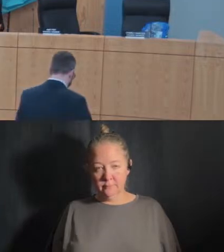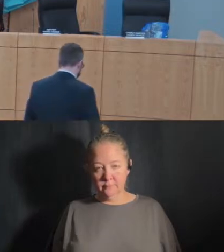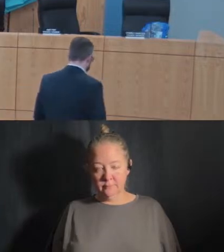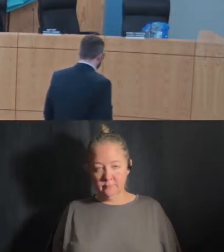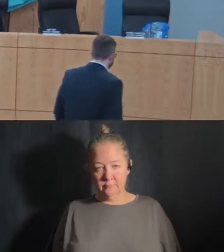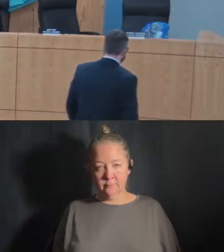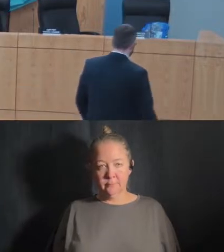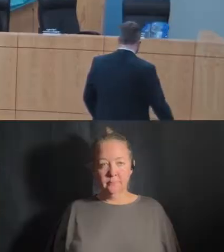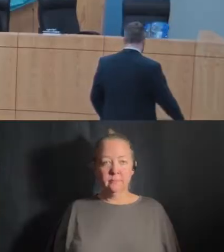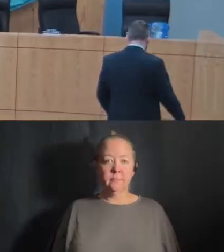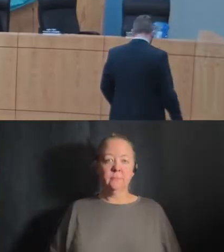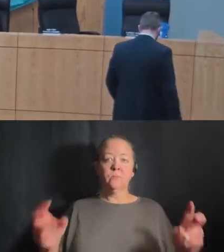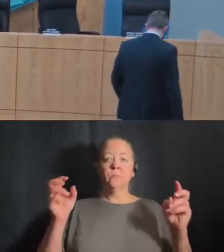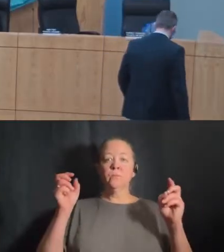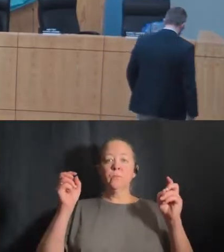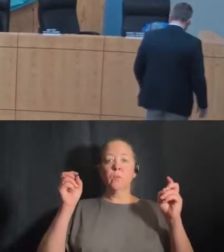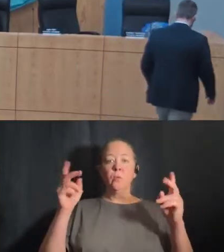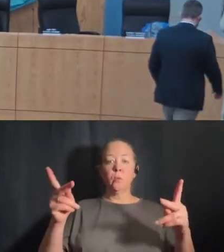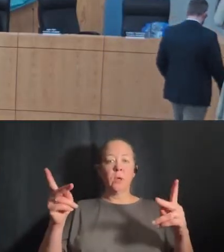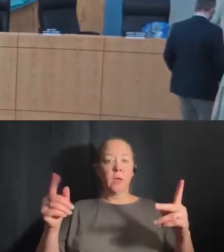Okay, we're going to reconvene, and